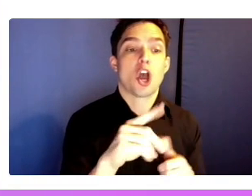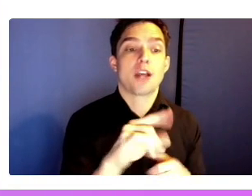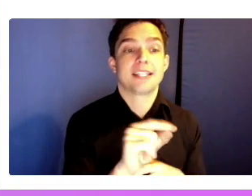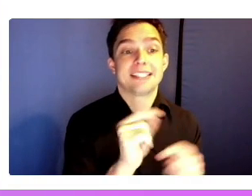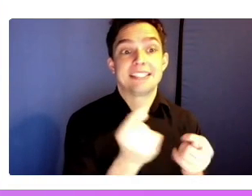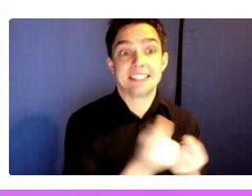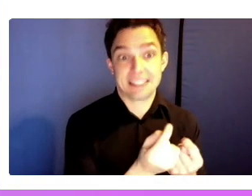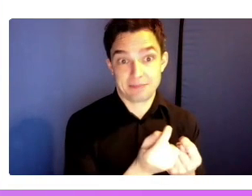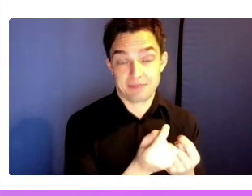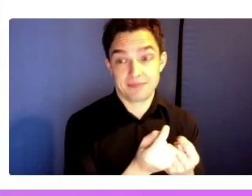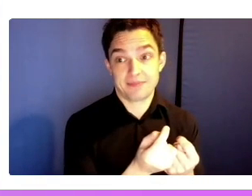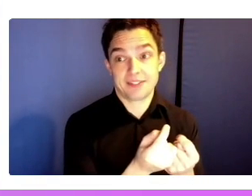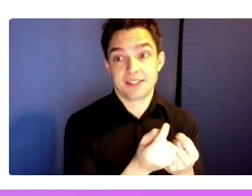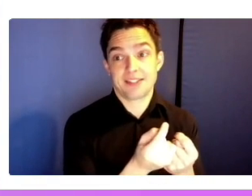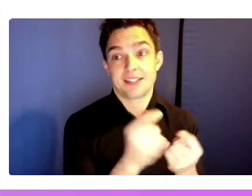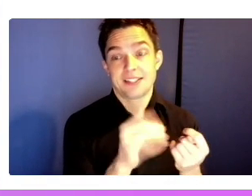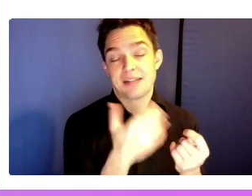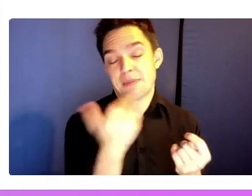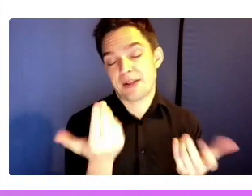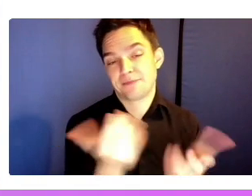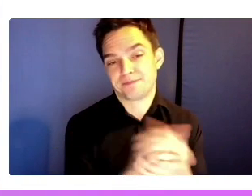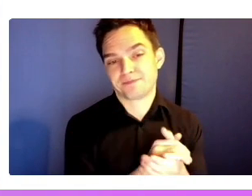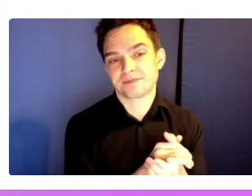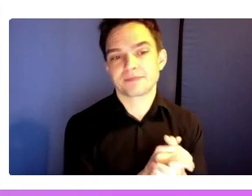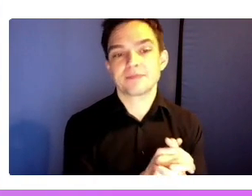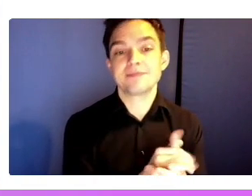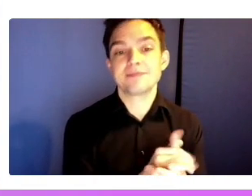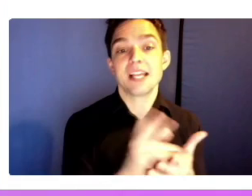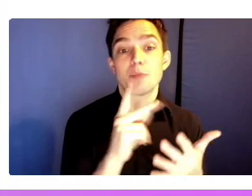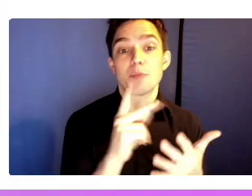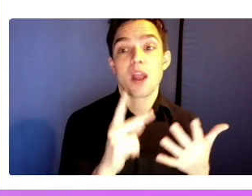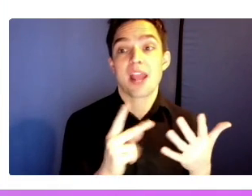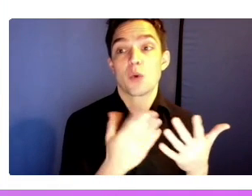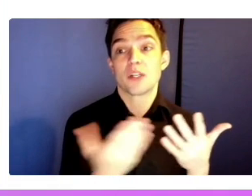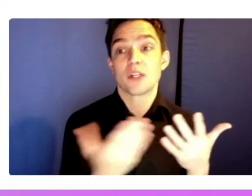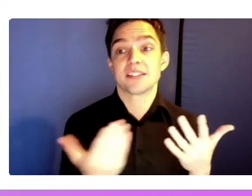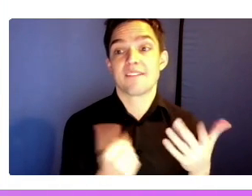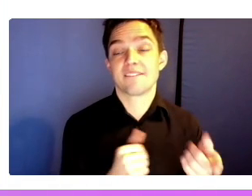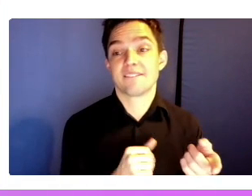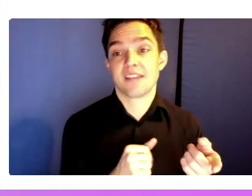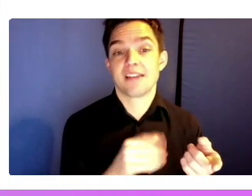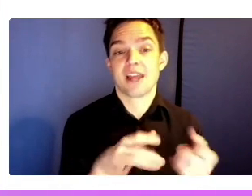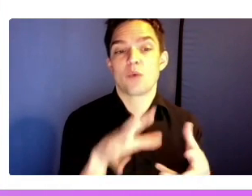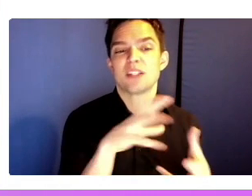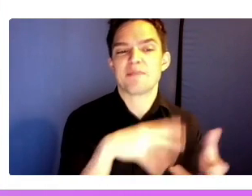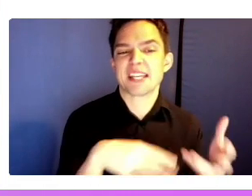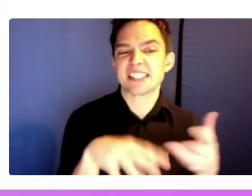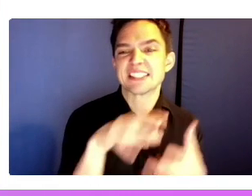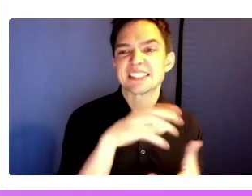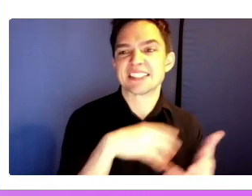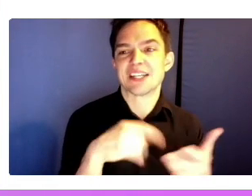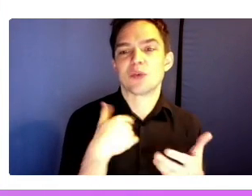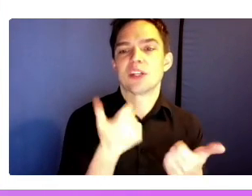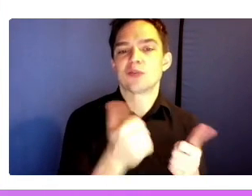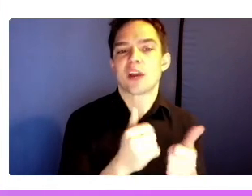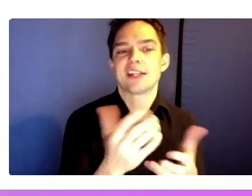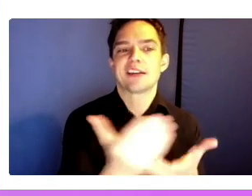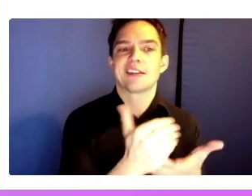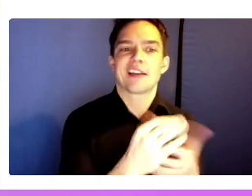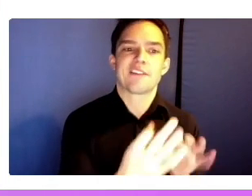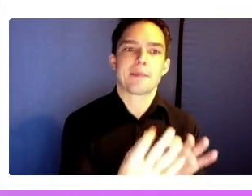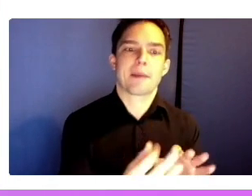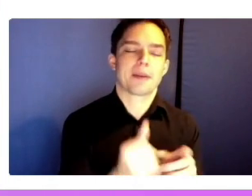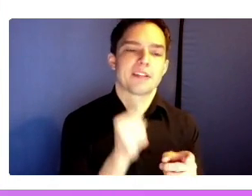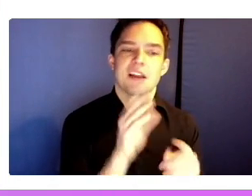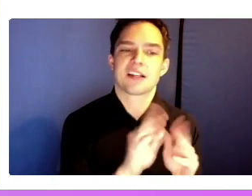would have been better. And again, the priority stuff was mixed. We tried to give feedback, but it was